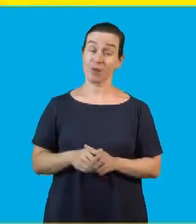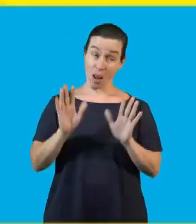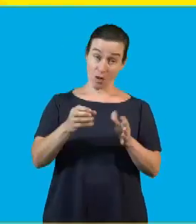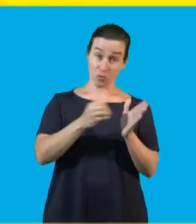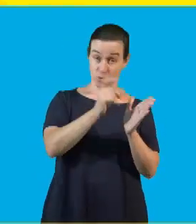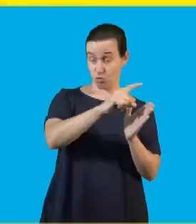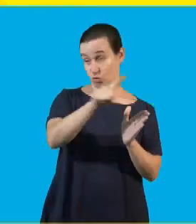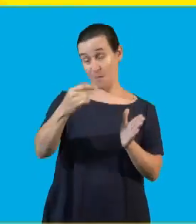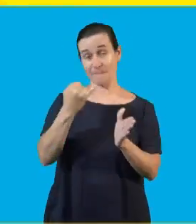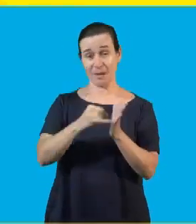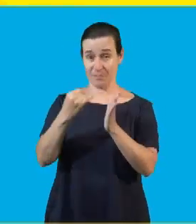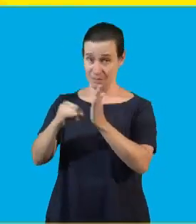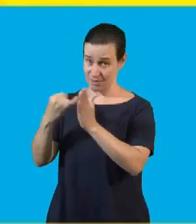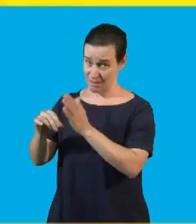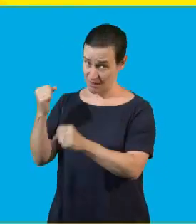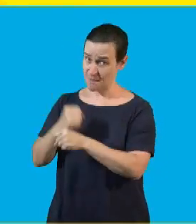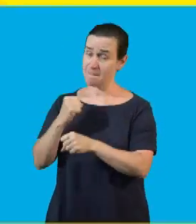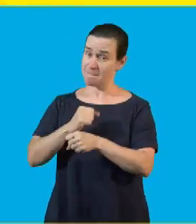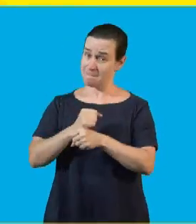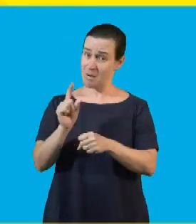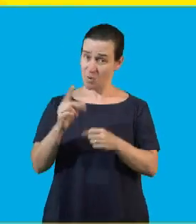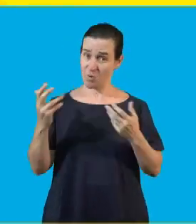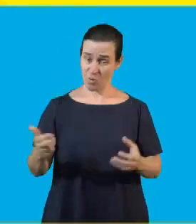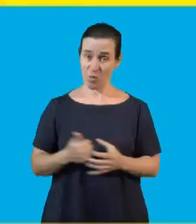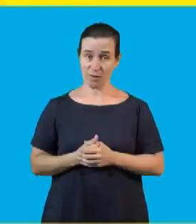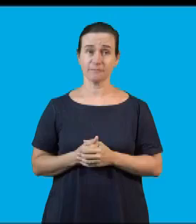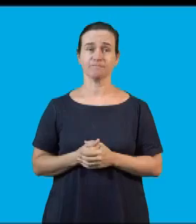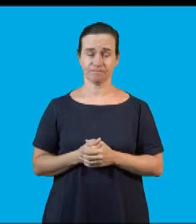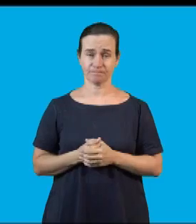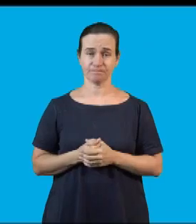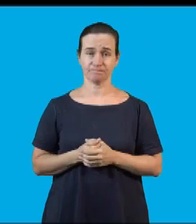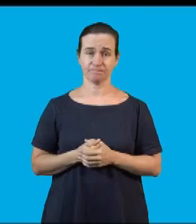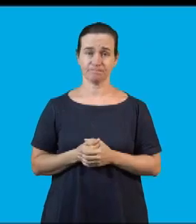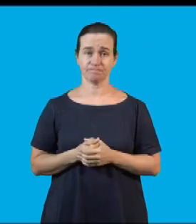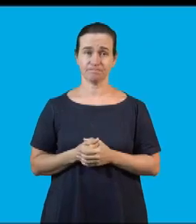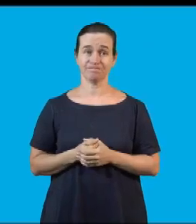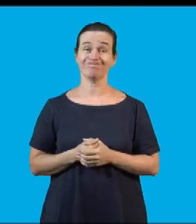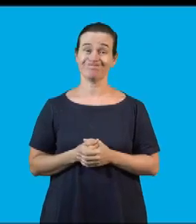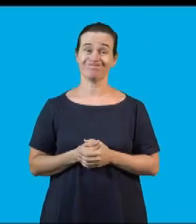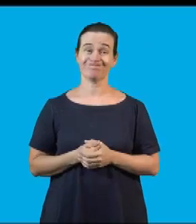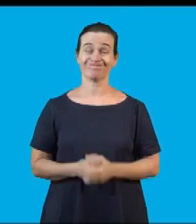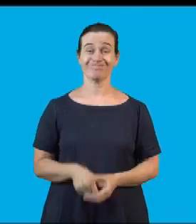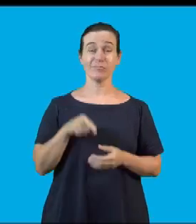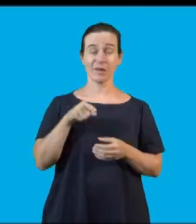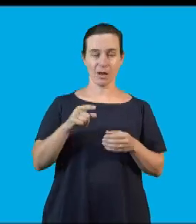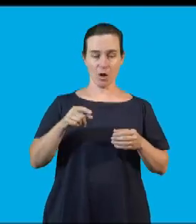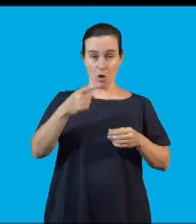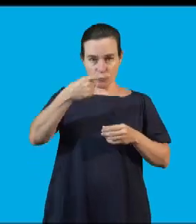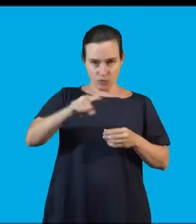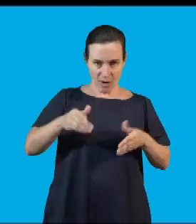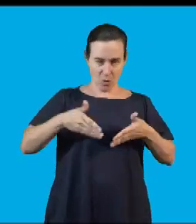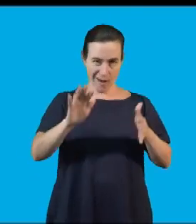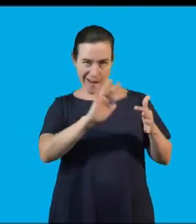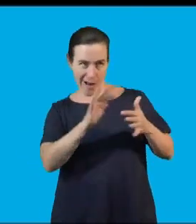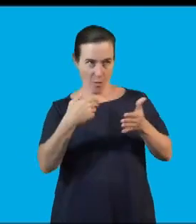Common errors and misconceptions relating to shorter transactional writing include the following. Incorrect format.